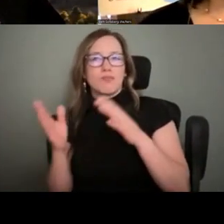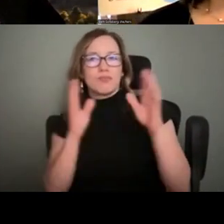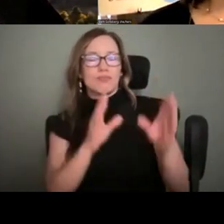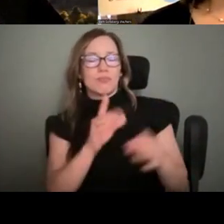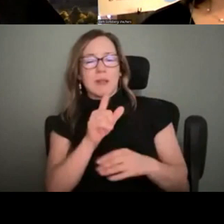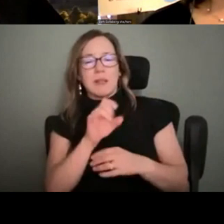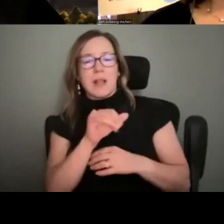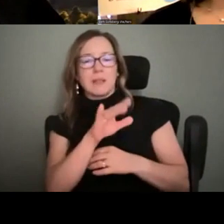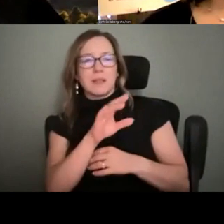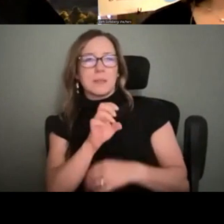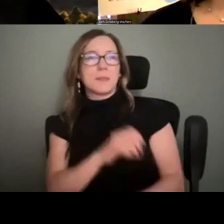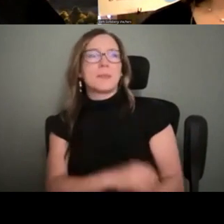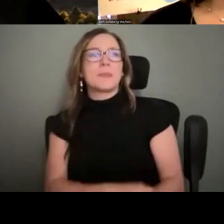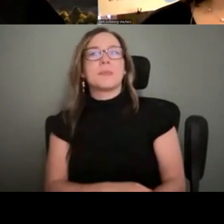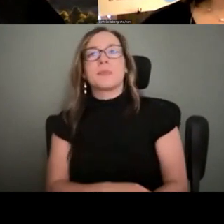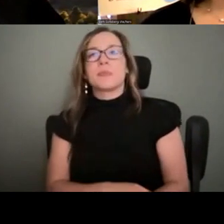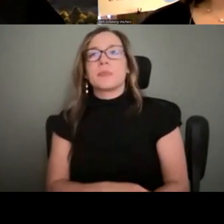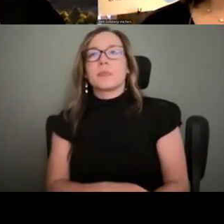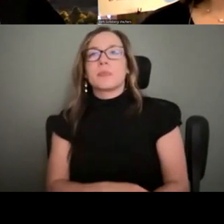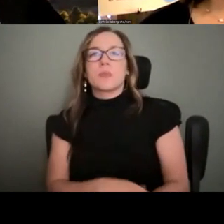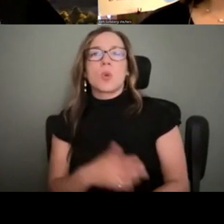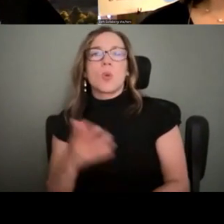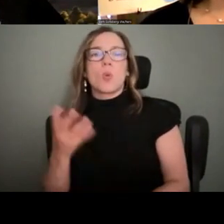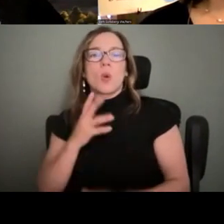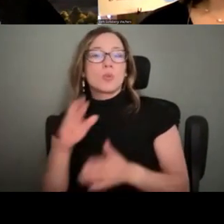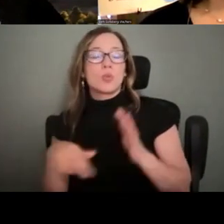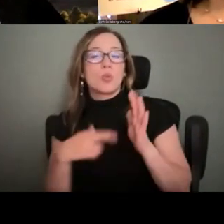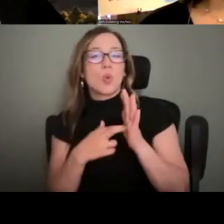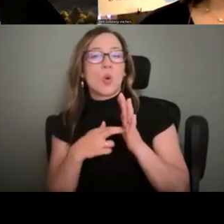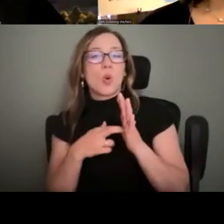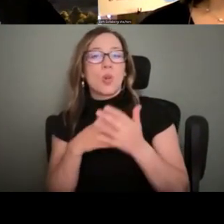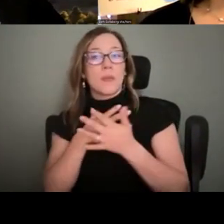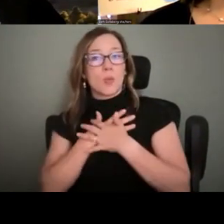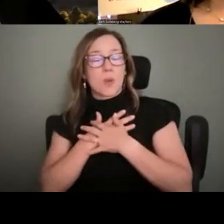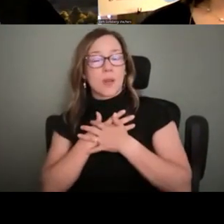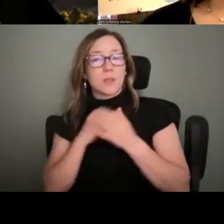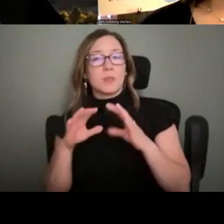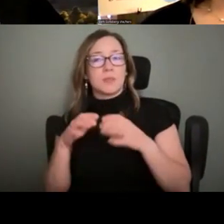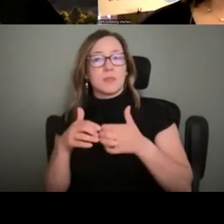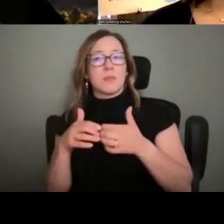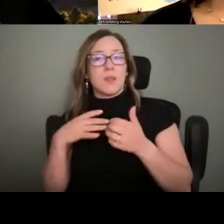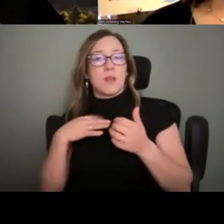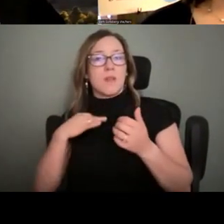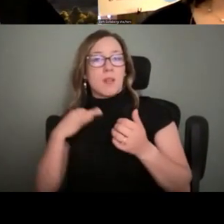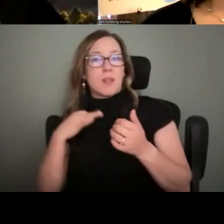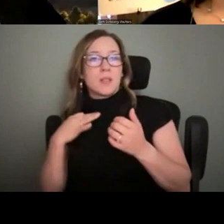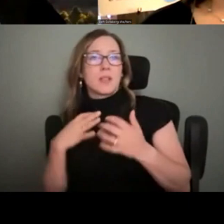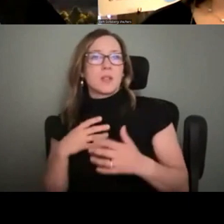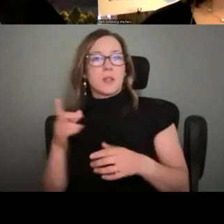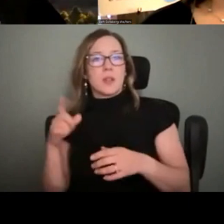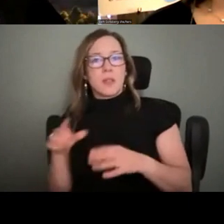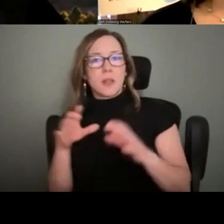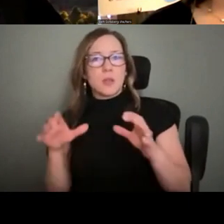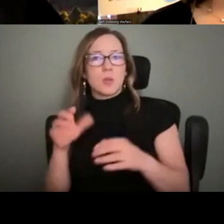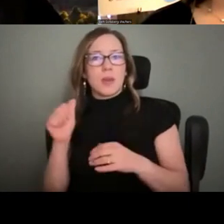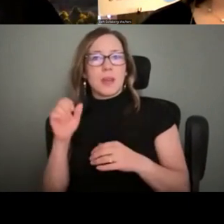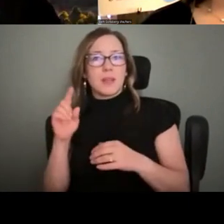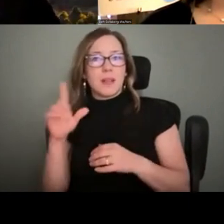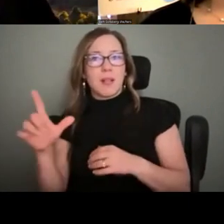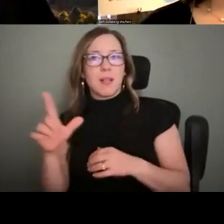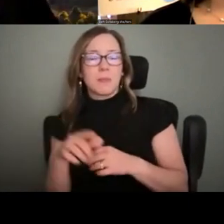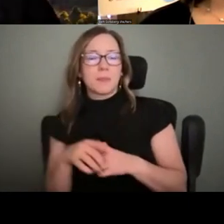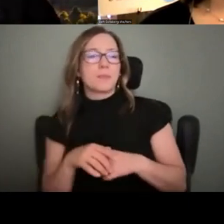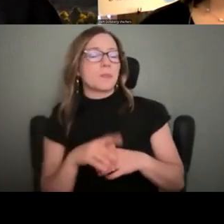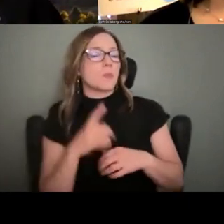So really quickly, Jennifer, what is the role of the Respite Squad volunteers? Do they do ADLs? We